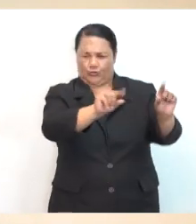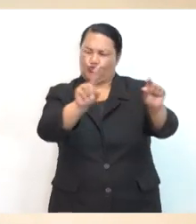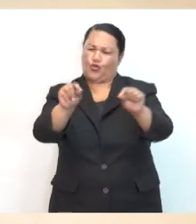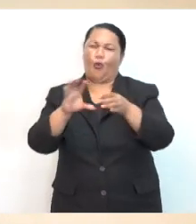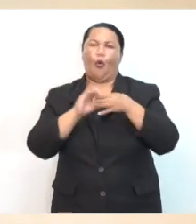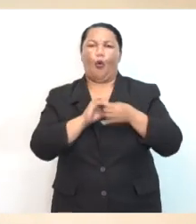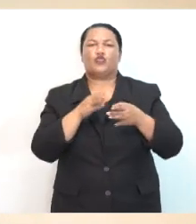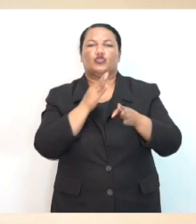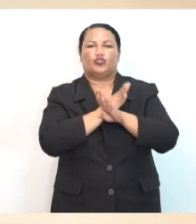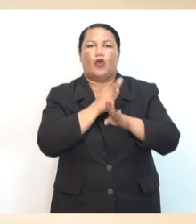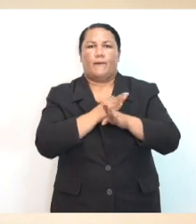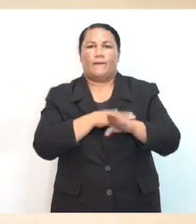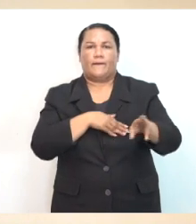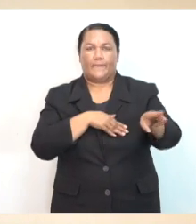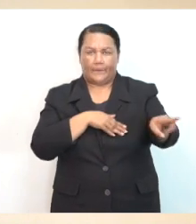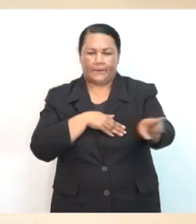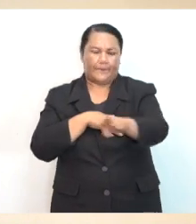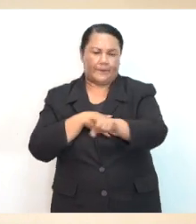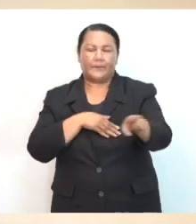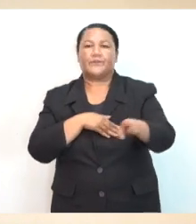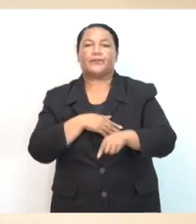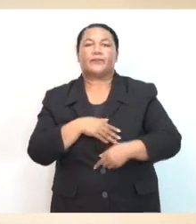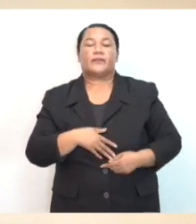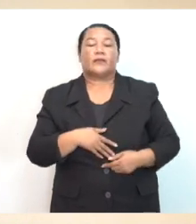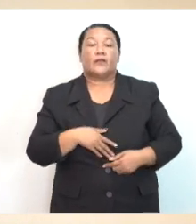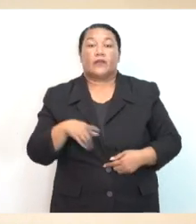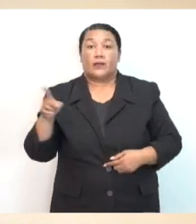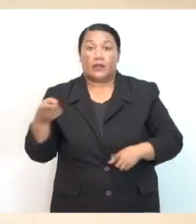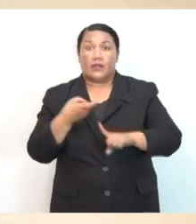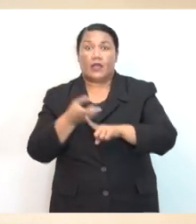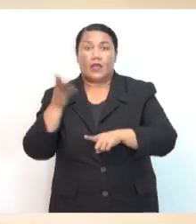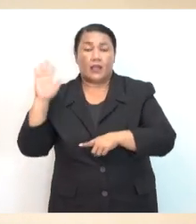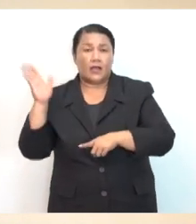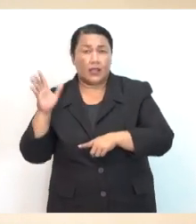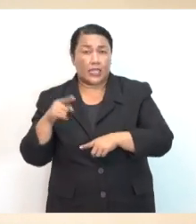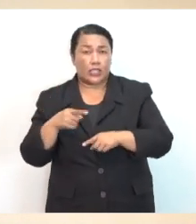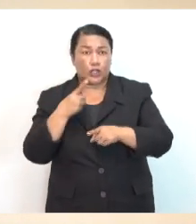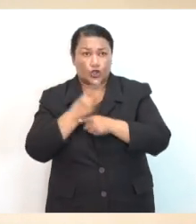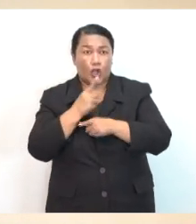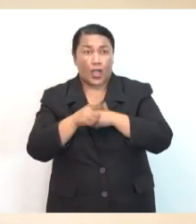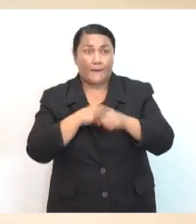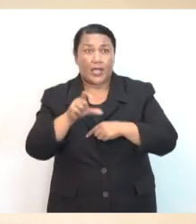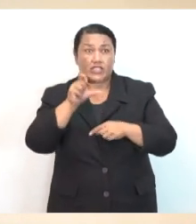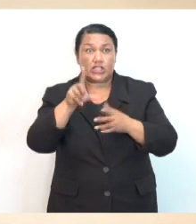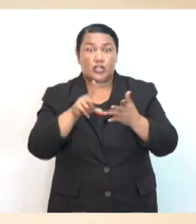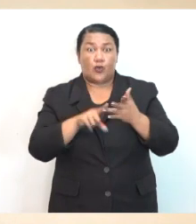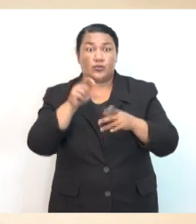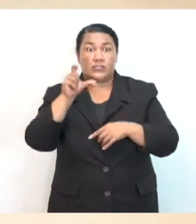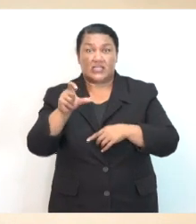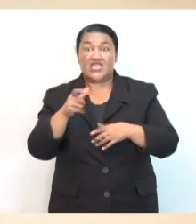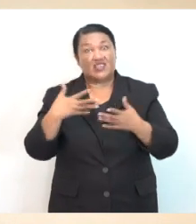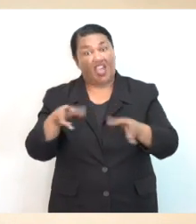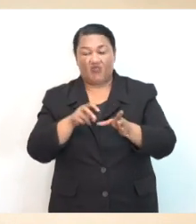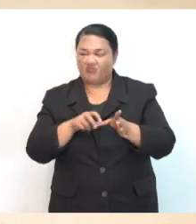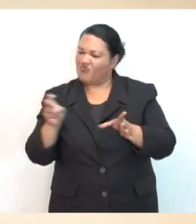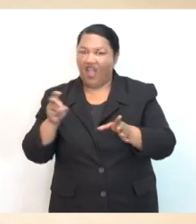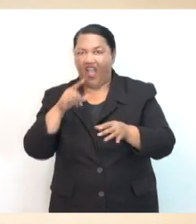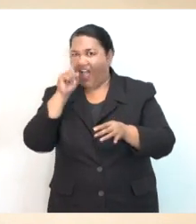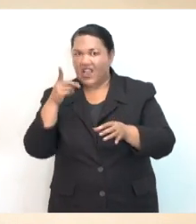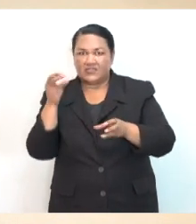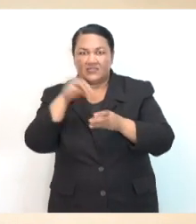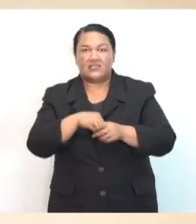the complaints before the COC, Mr. Qayyum waded into a complaint that is now before the COC. As it is before the OC,